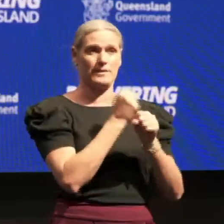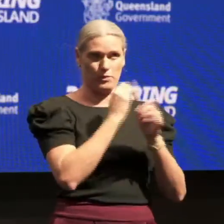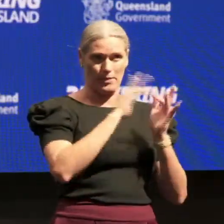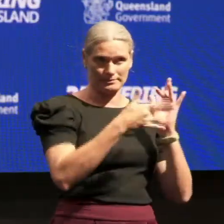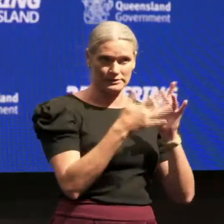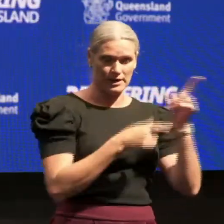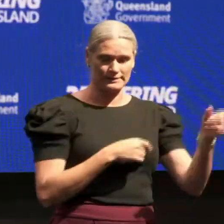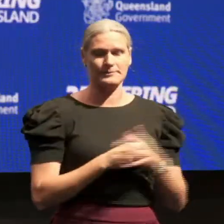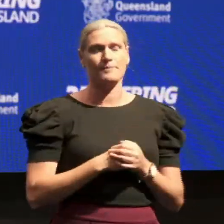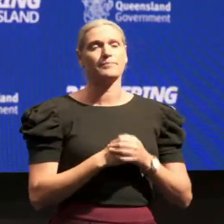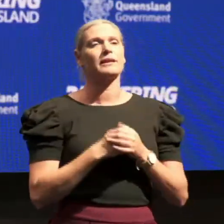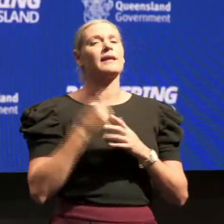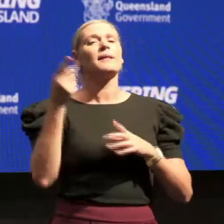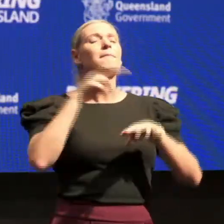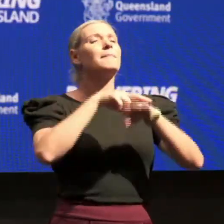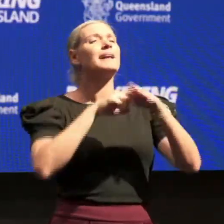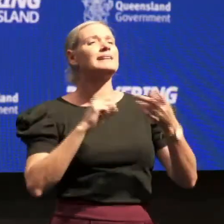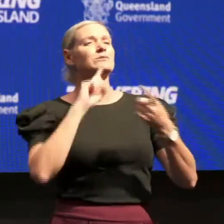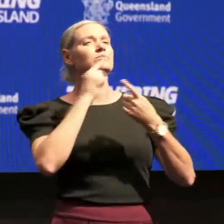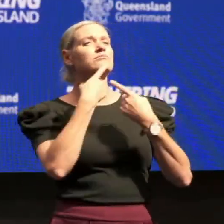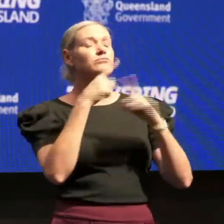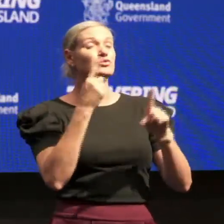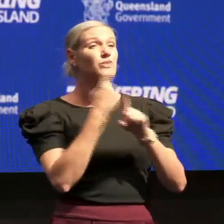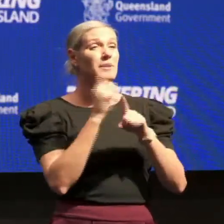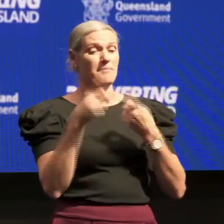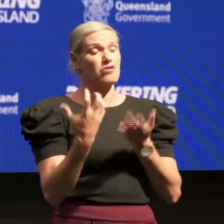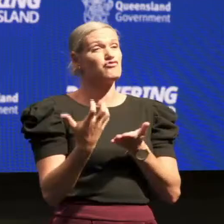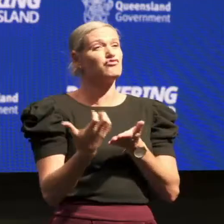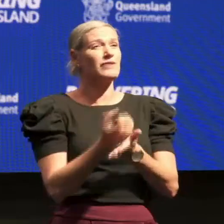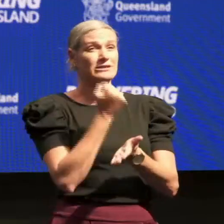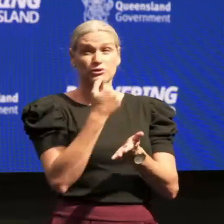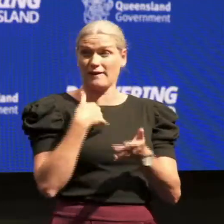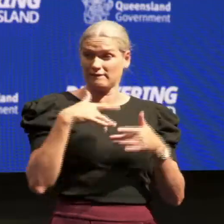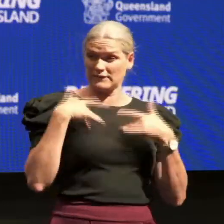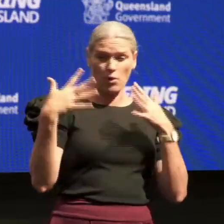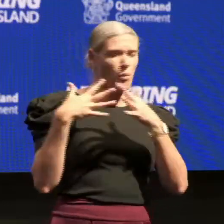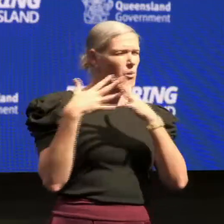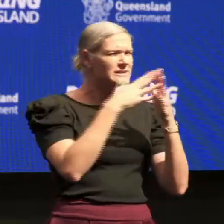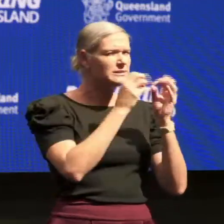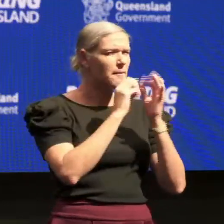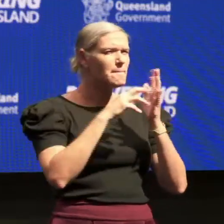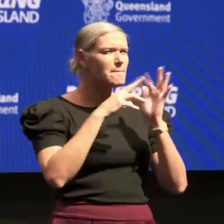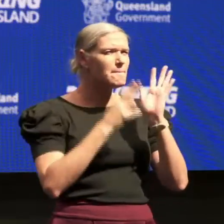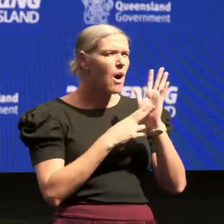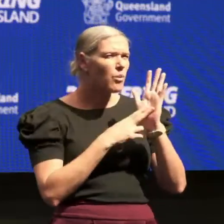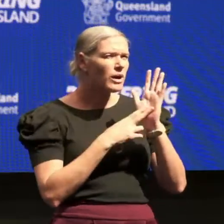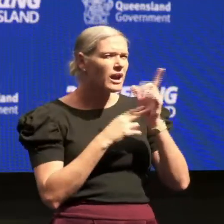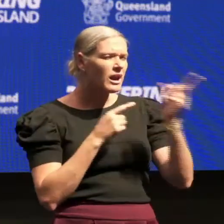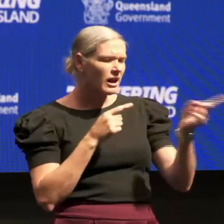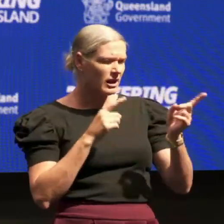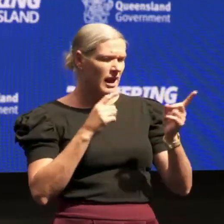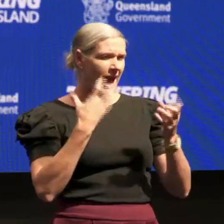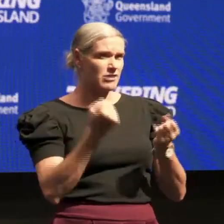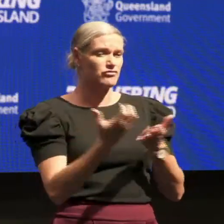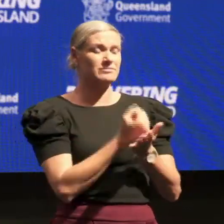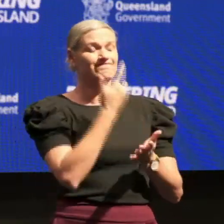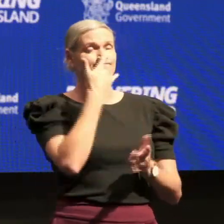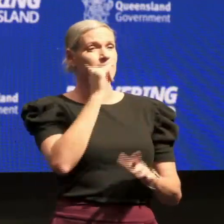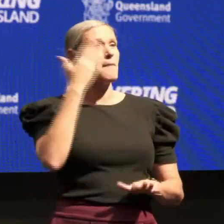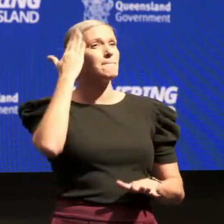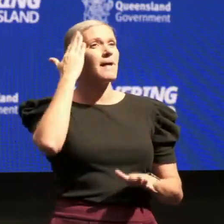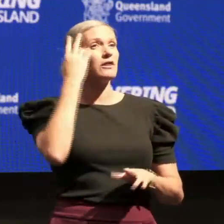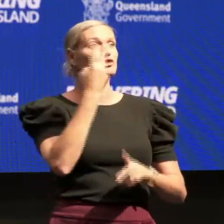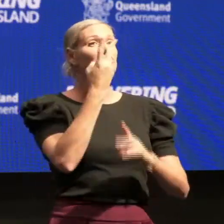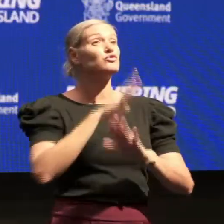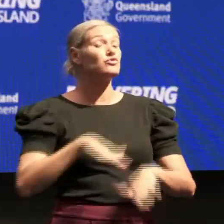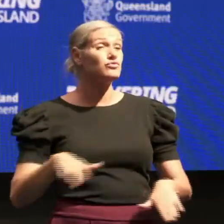Deputy Commissioner will discuss this morning. We had a swiftwater rescue, which I believe was west of Bowen at Strathalbyn Road. A mum and